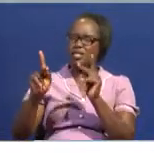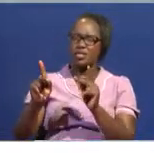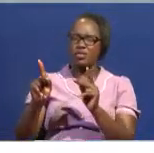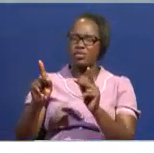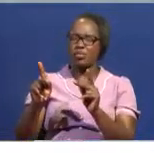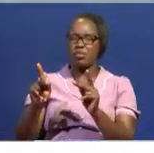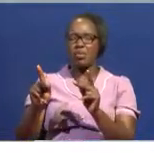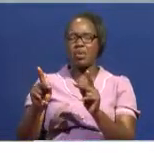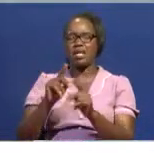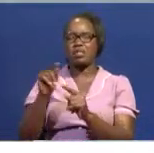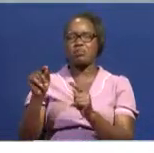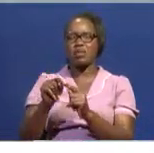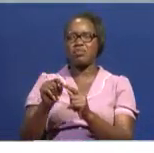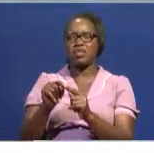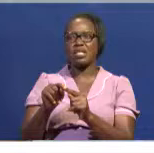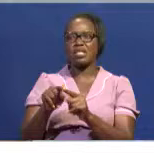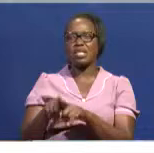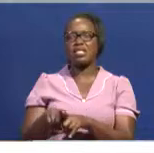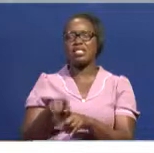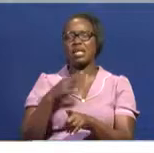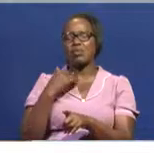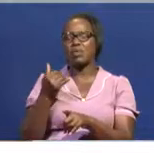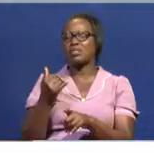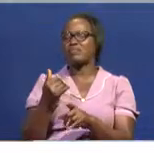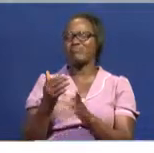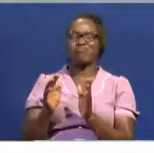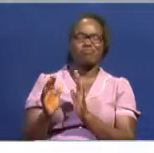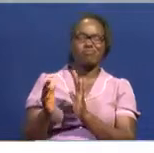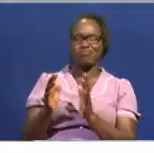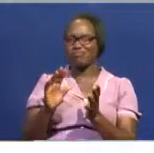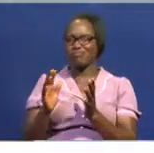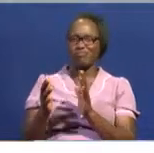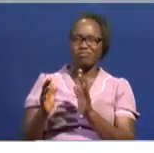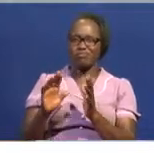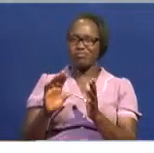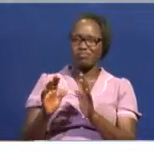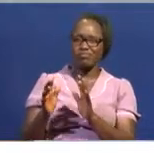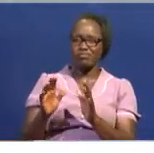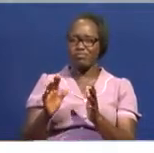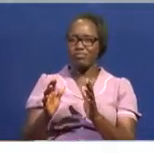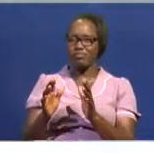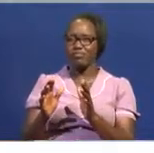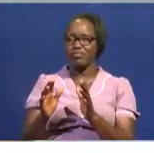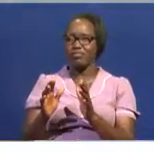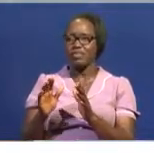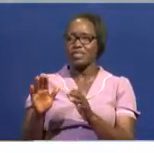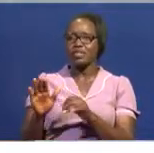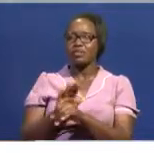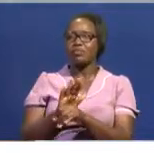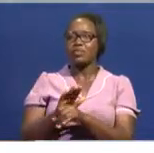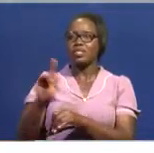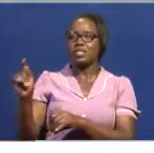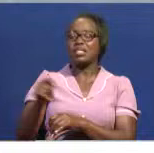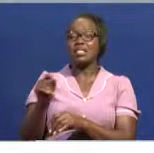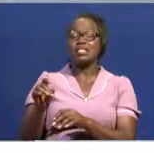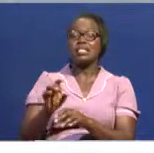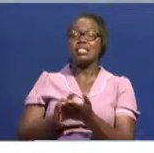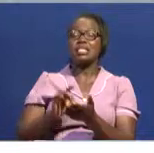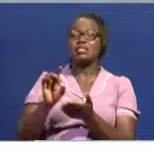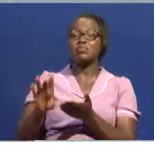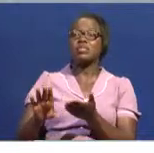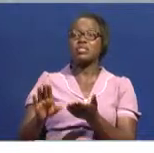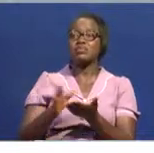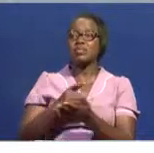as I want it to do, because mostly tennis is expensive,